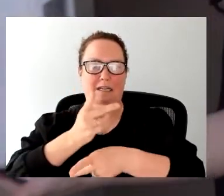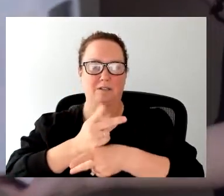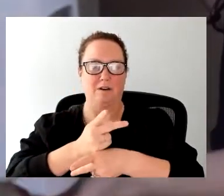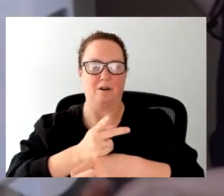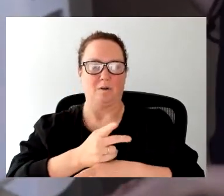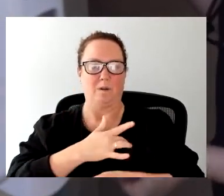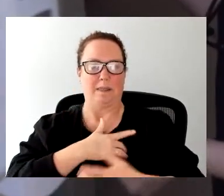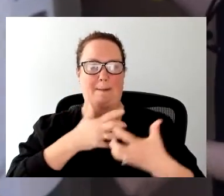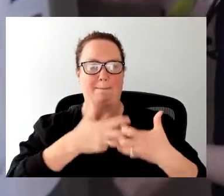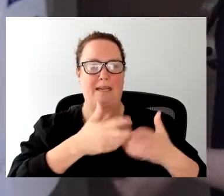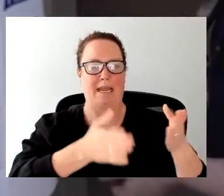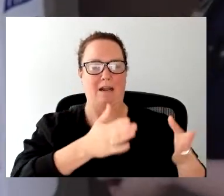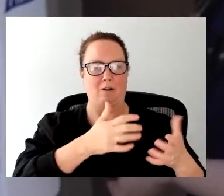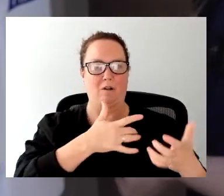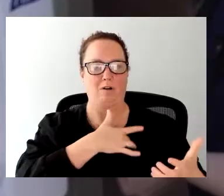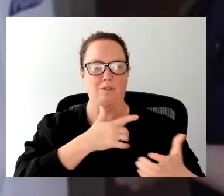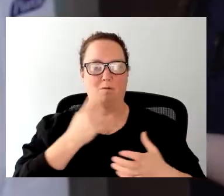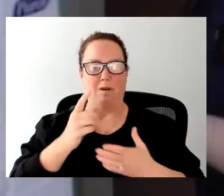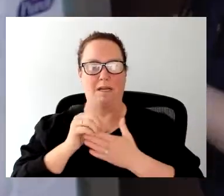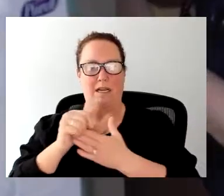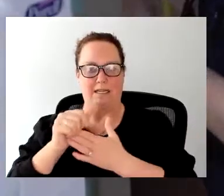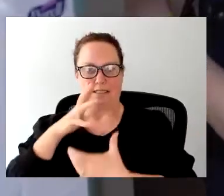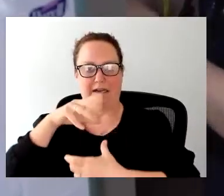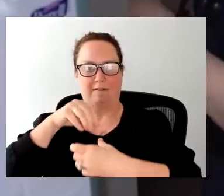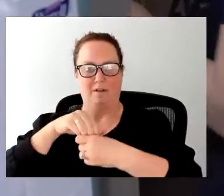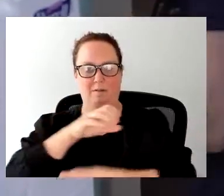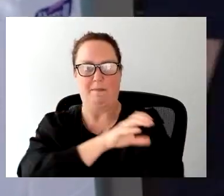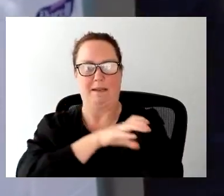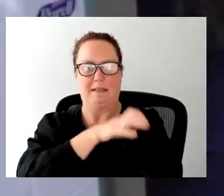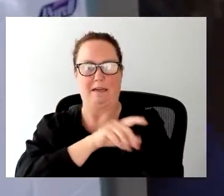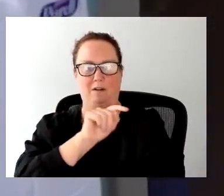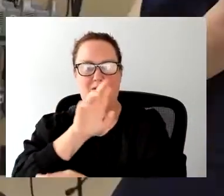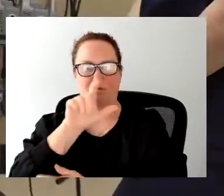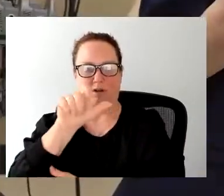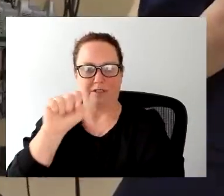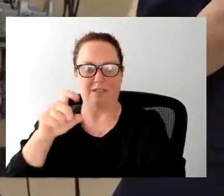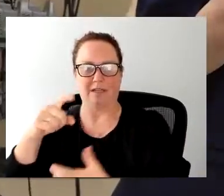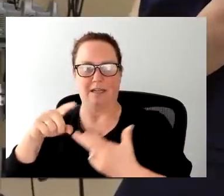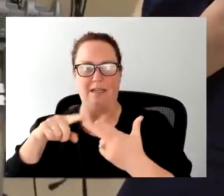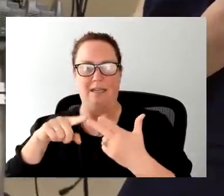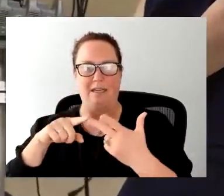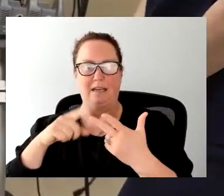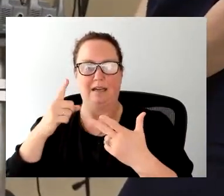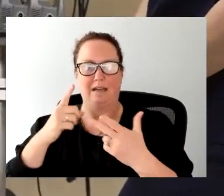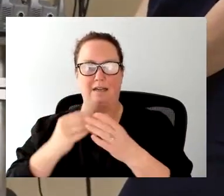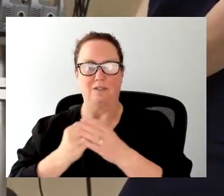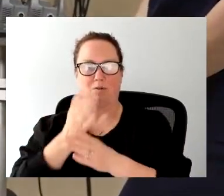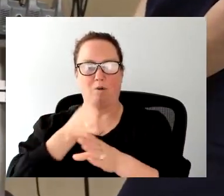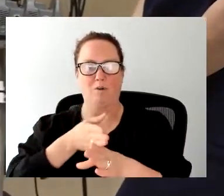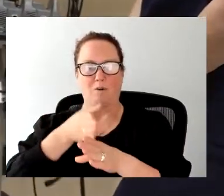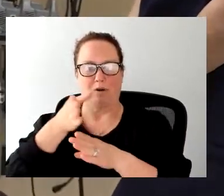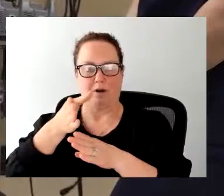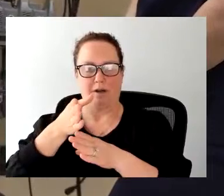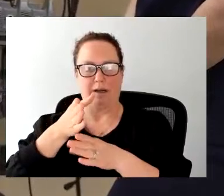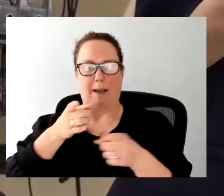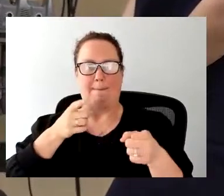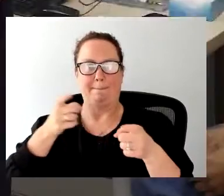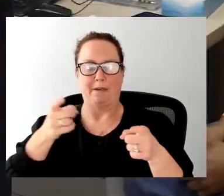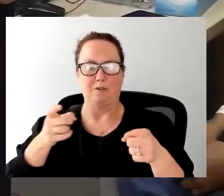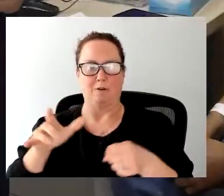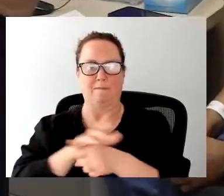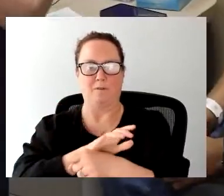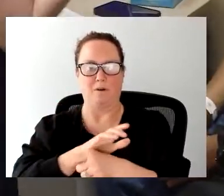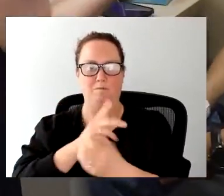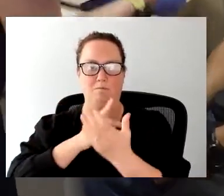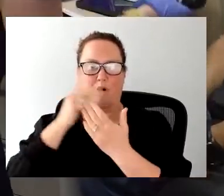hearts, one guides patients involved in clinical trials, and this one has grown her career into managing an entire